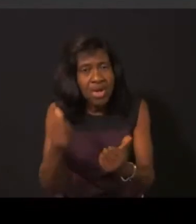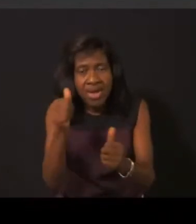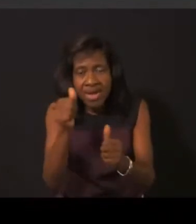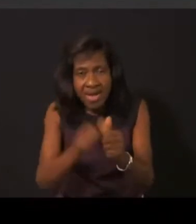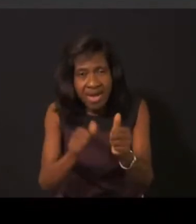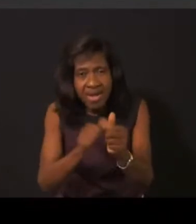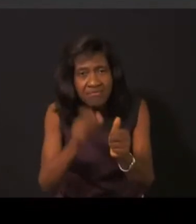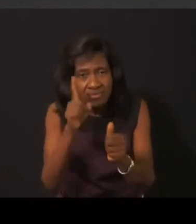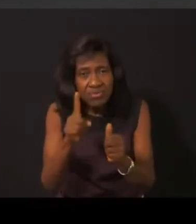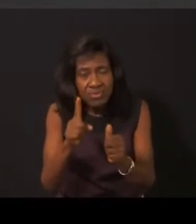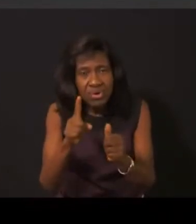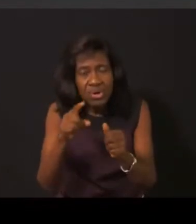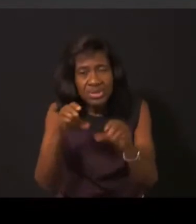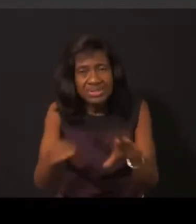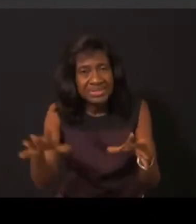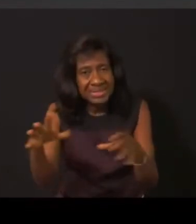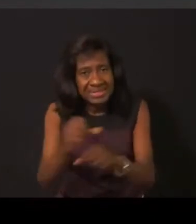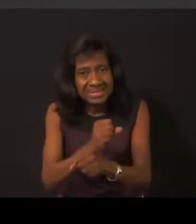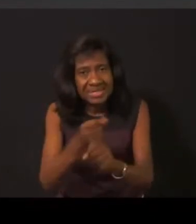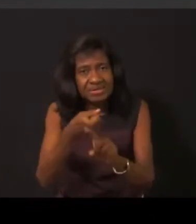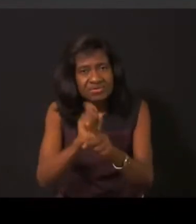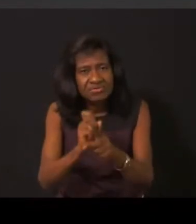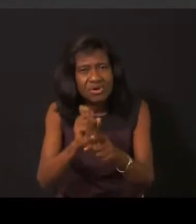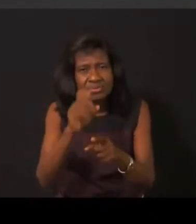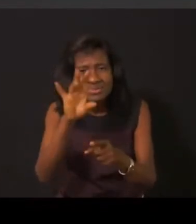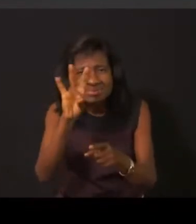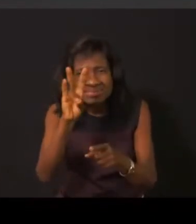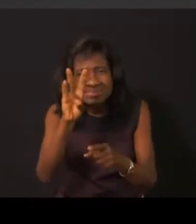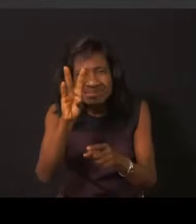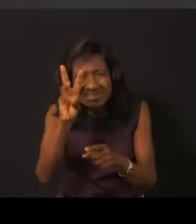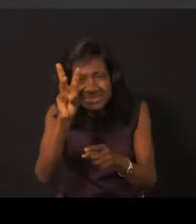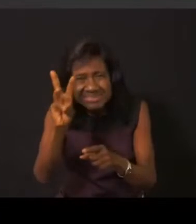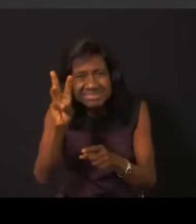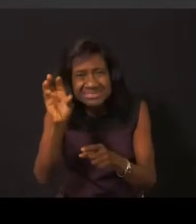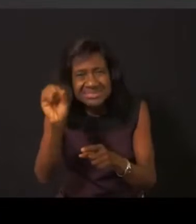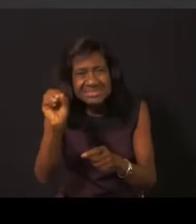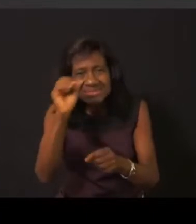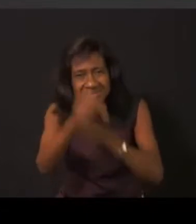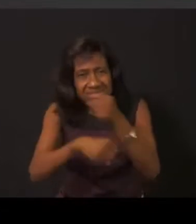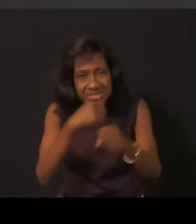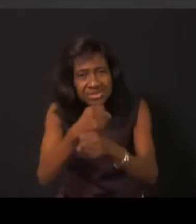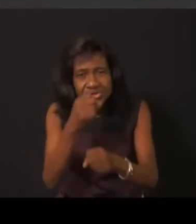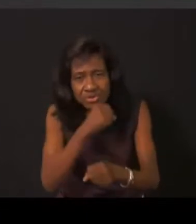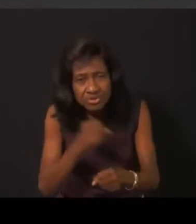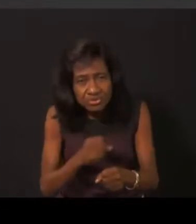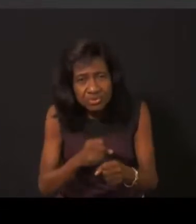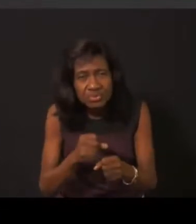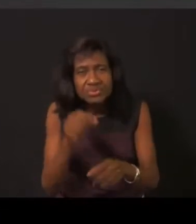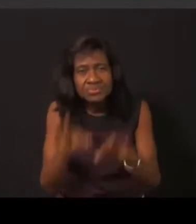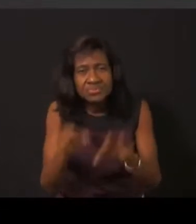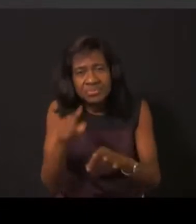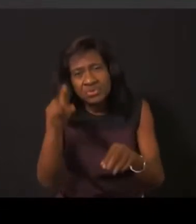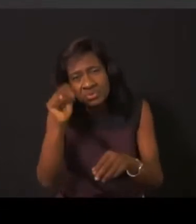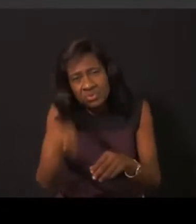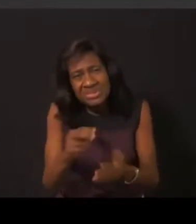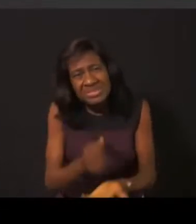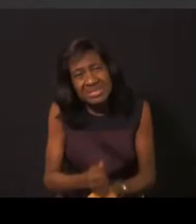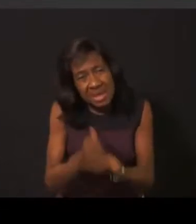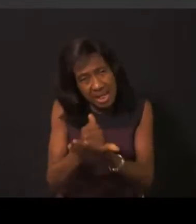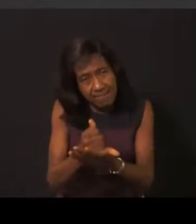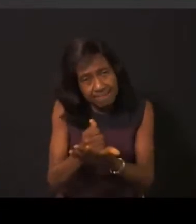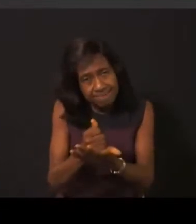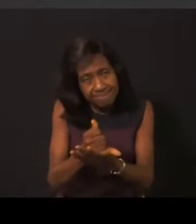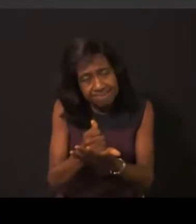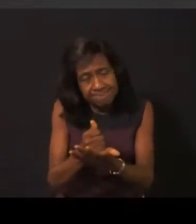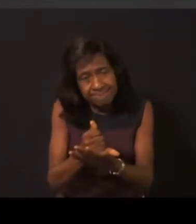of 60. Please can I remind anybody that feels they need some assistance, a community member who perhaps might be bedbound